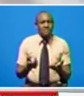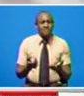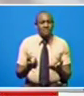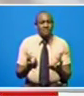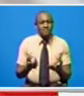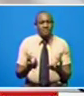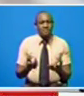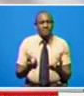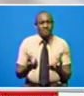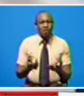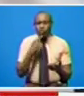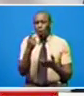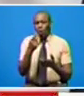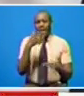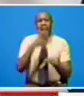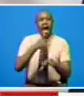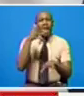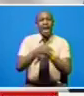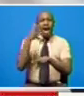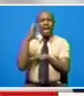a lot of untruths